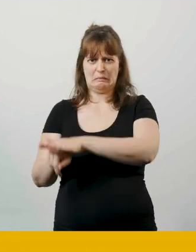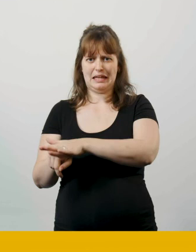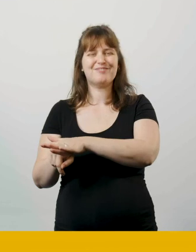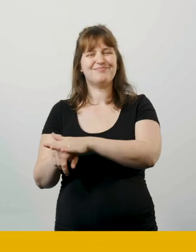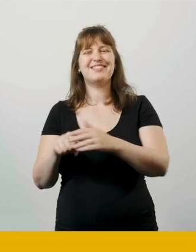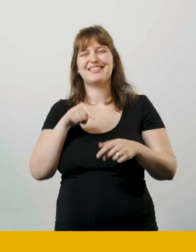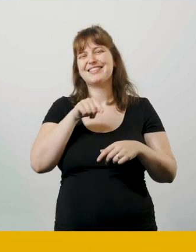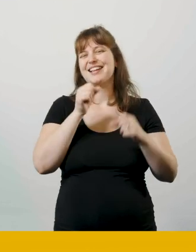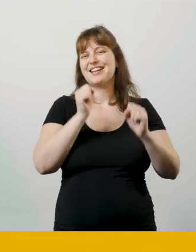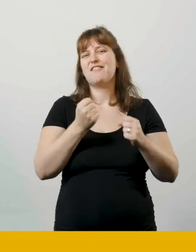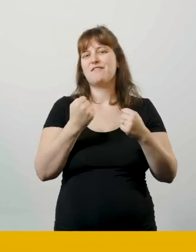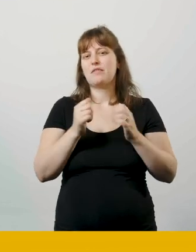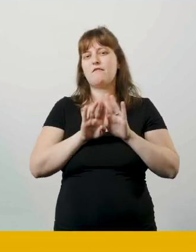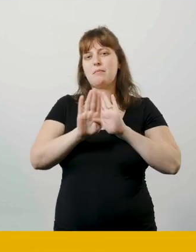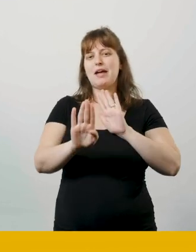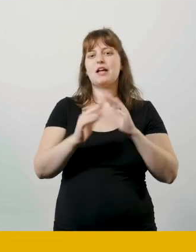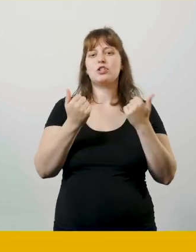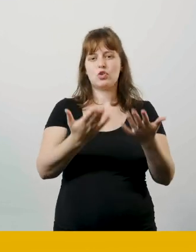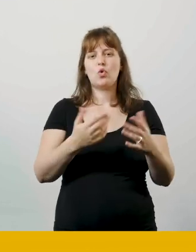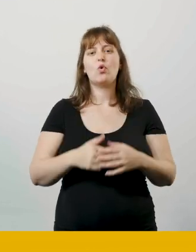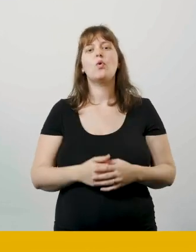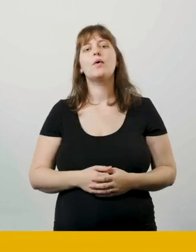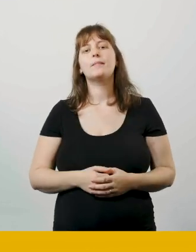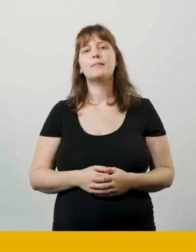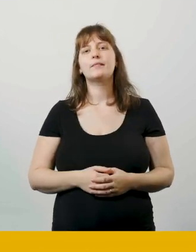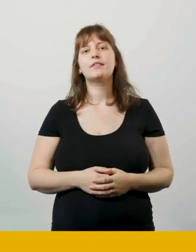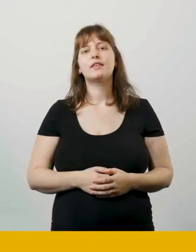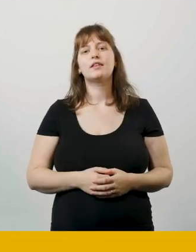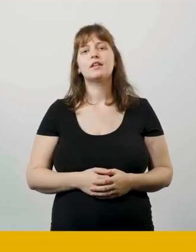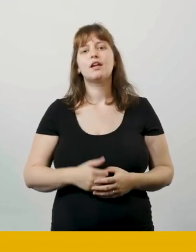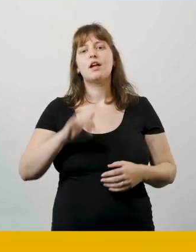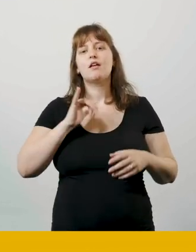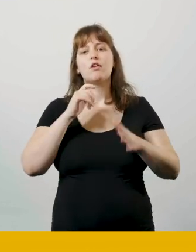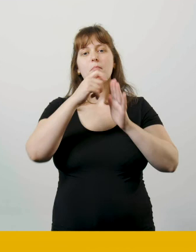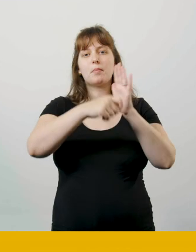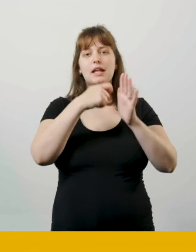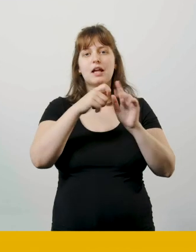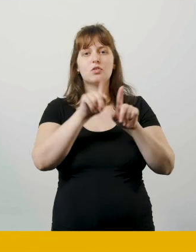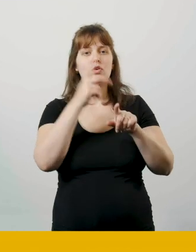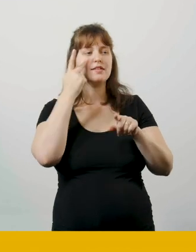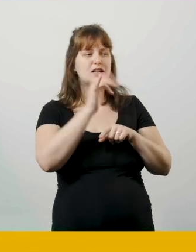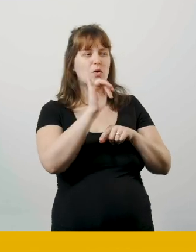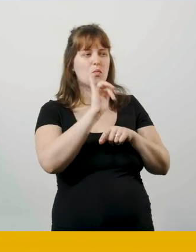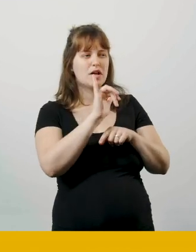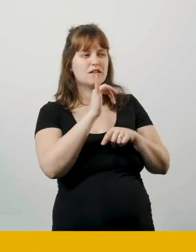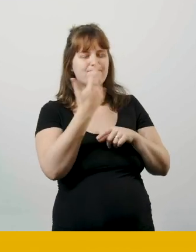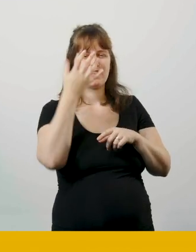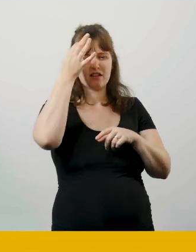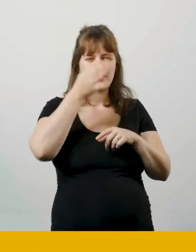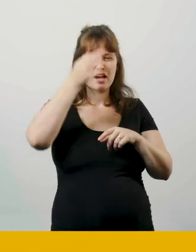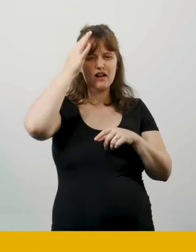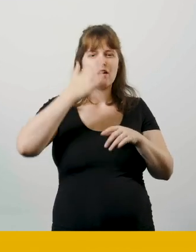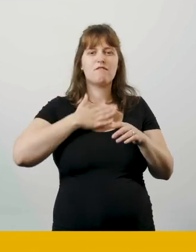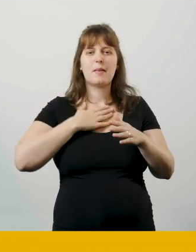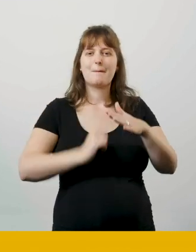project will express its critical issues at their maximum enabling, because you're focusing